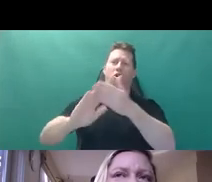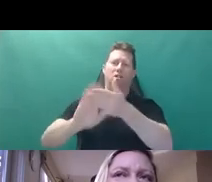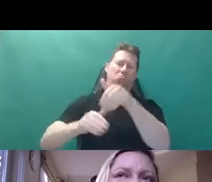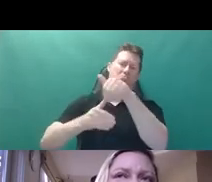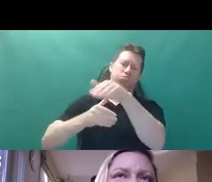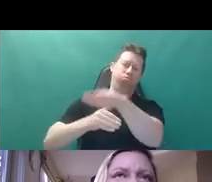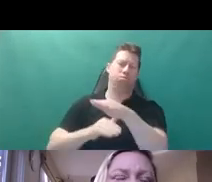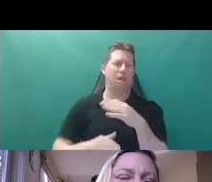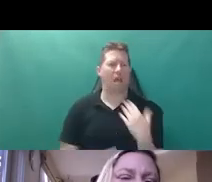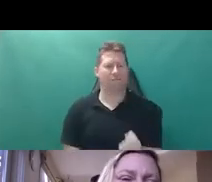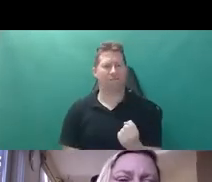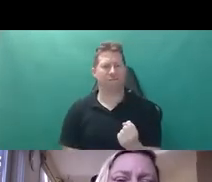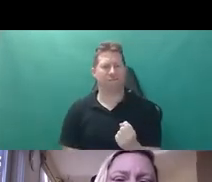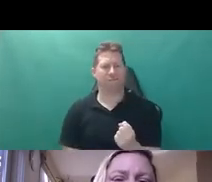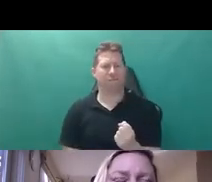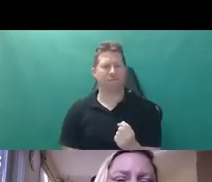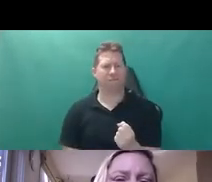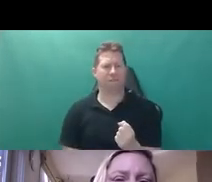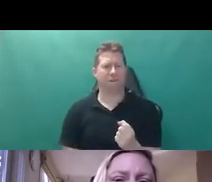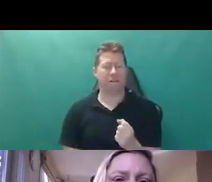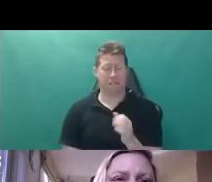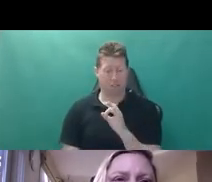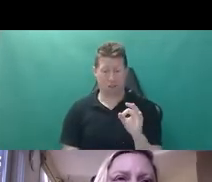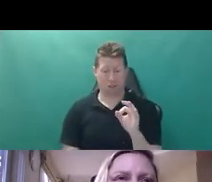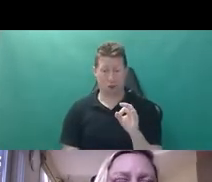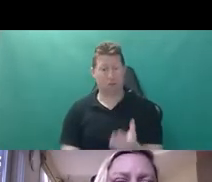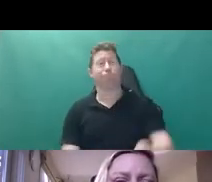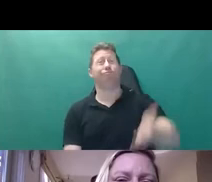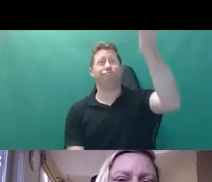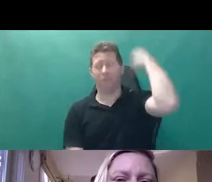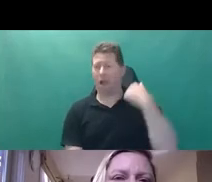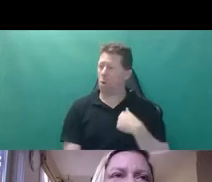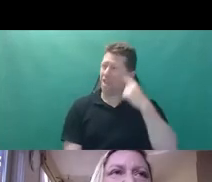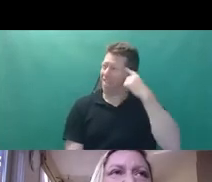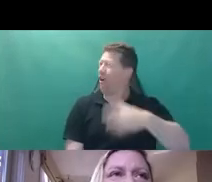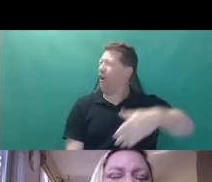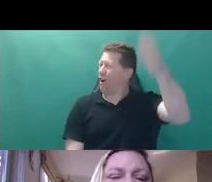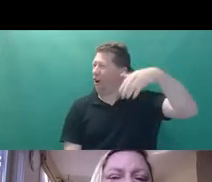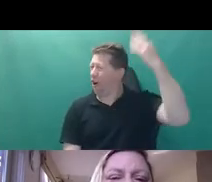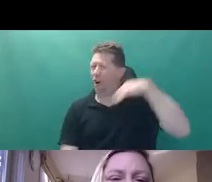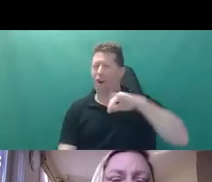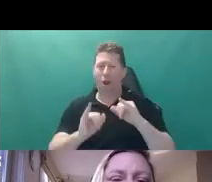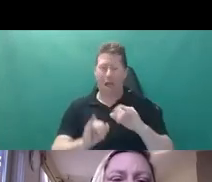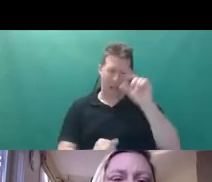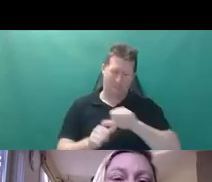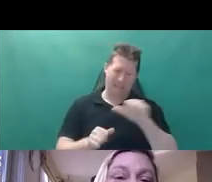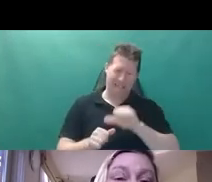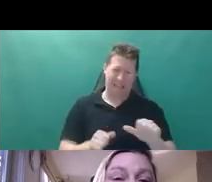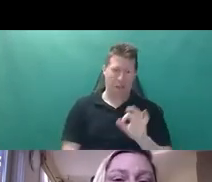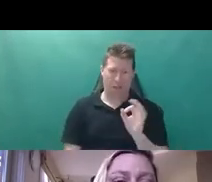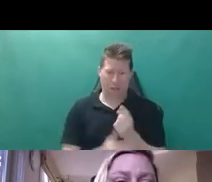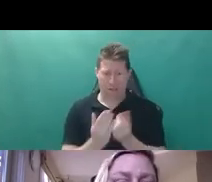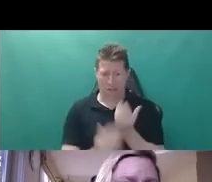So it isn't a thing from the distant past. There's you know people in our generation and people we know now that have a lived